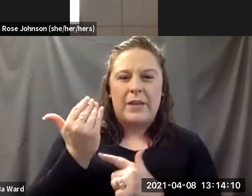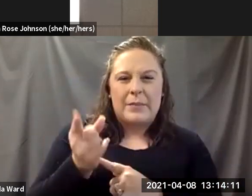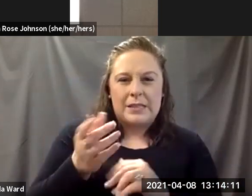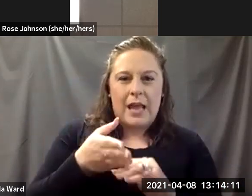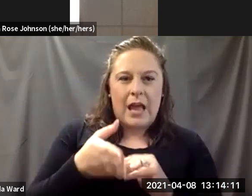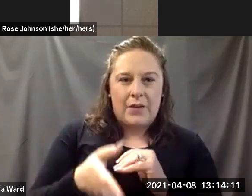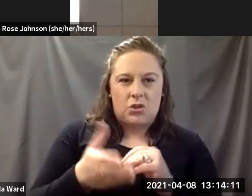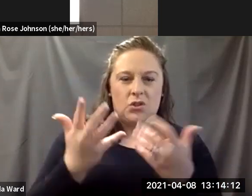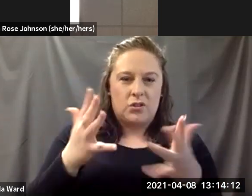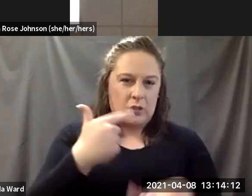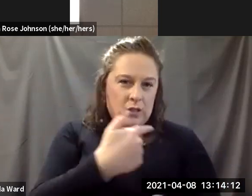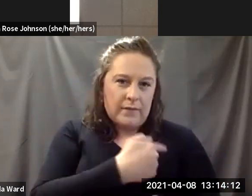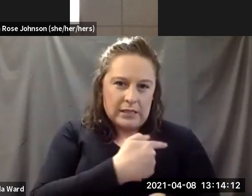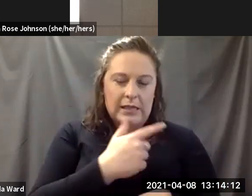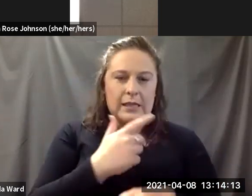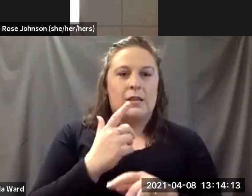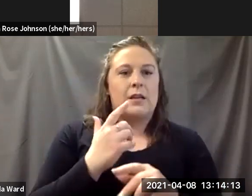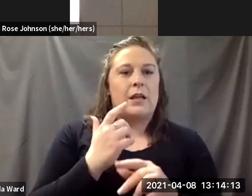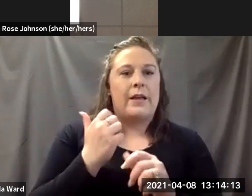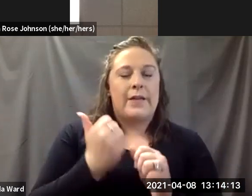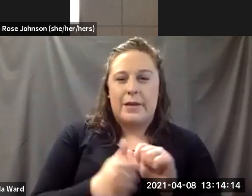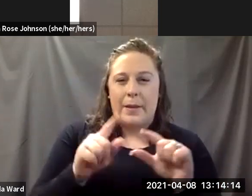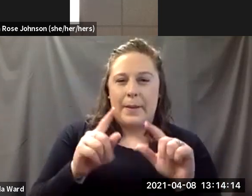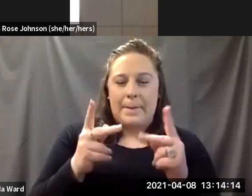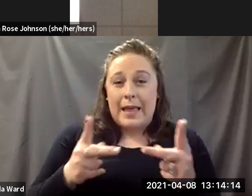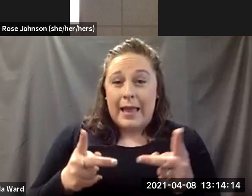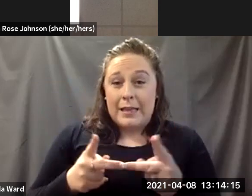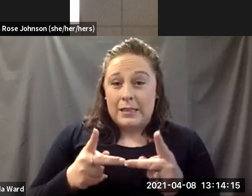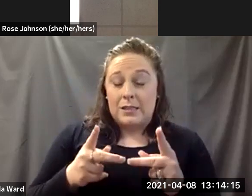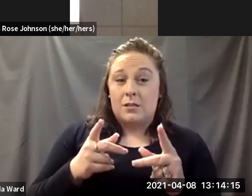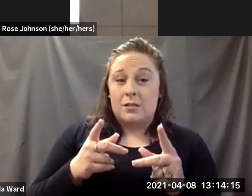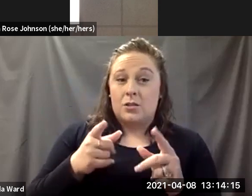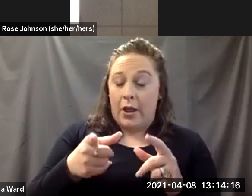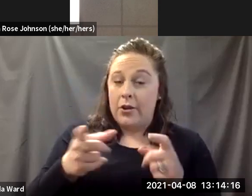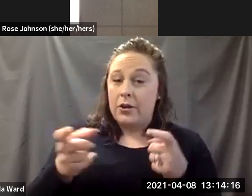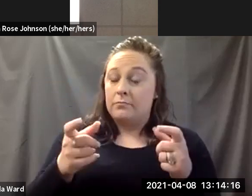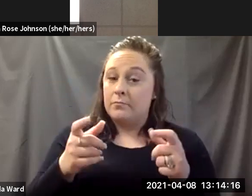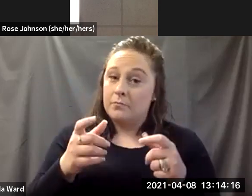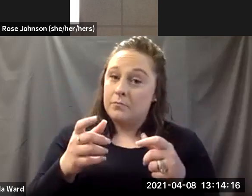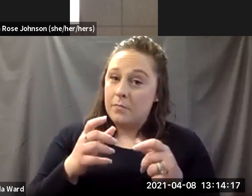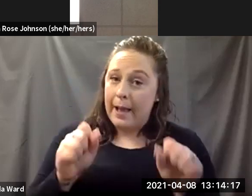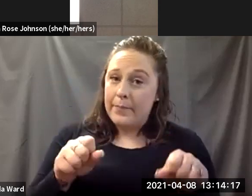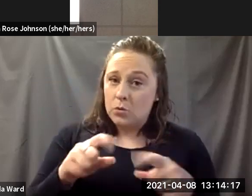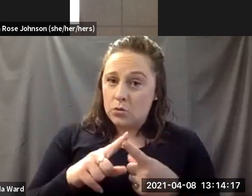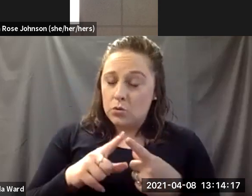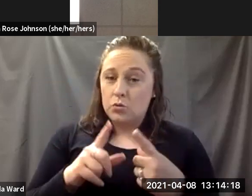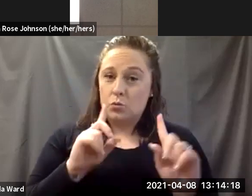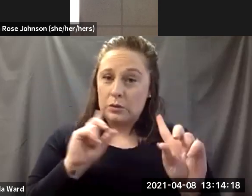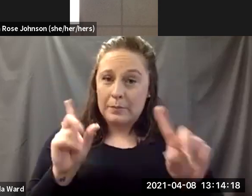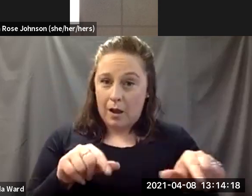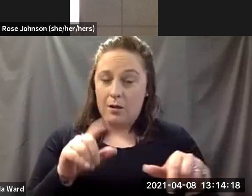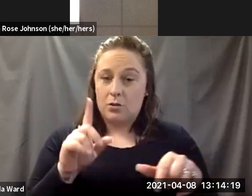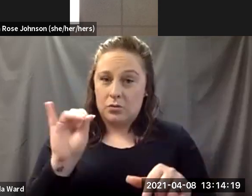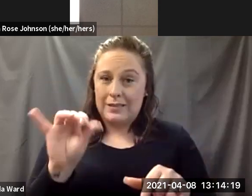you've gotten the vaccine, and all the places where you can get the vaccine are equipped to deal with that if you develop that allergic response. And